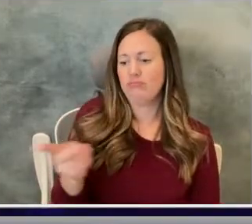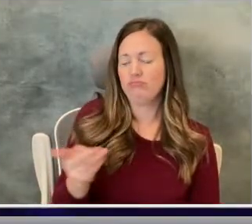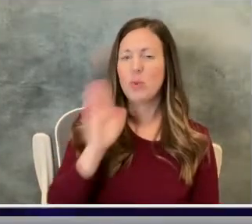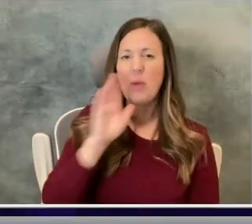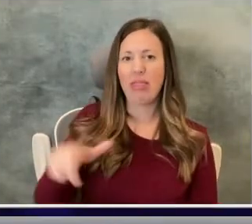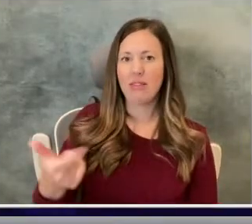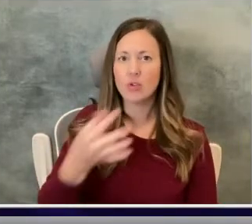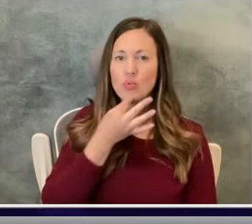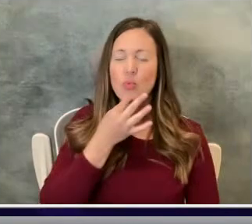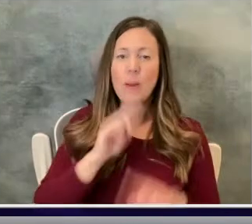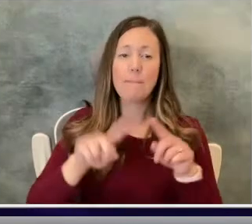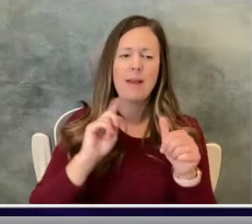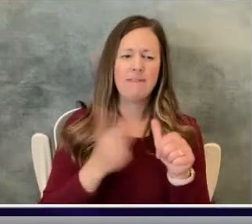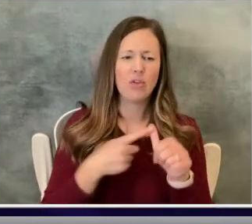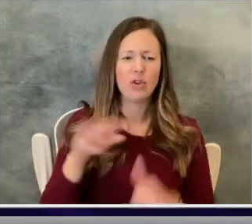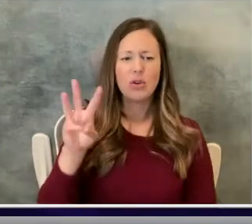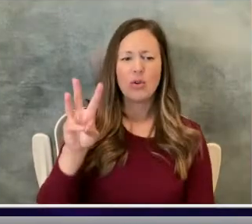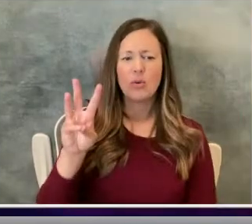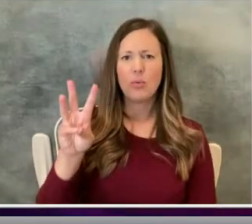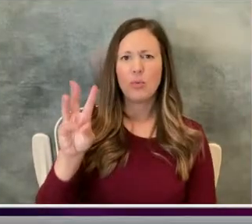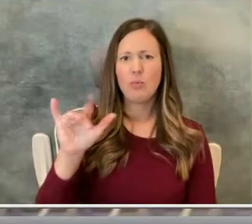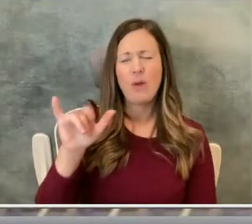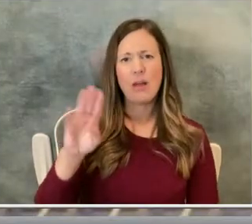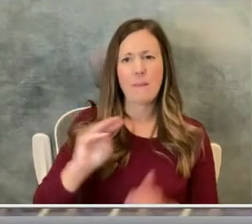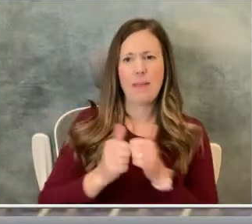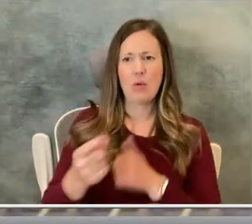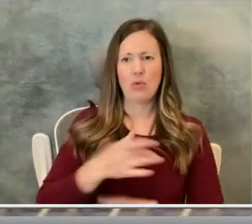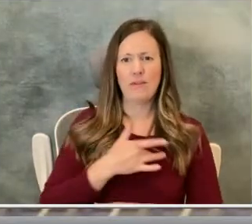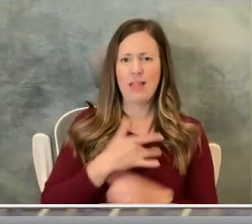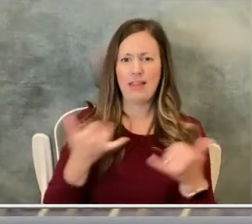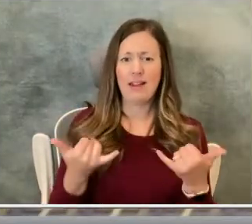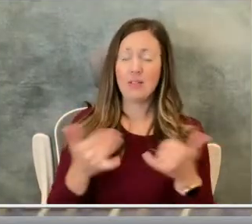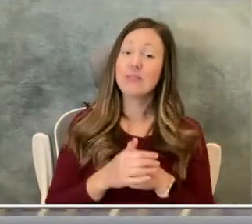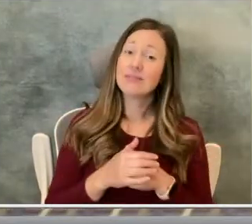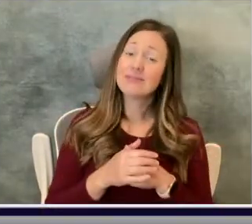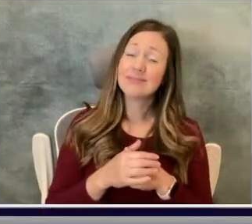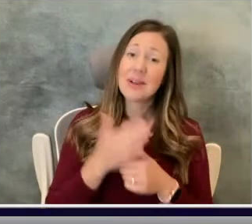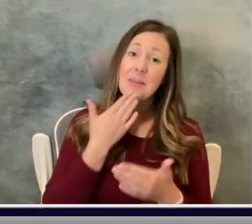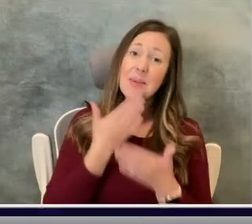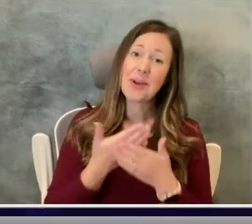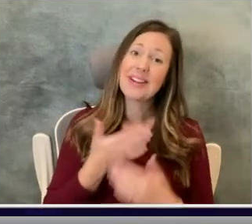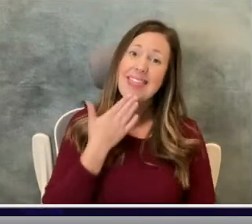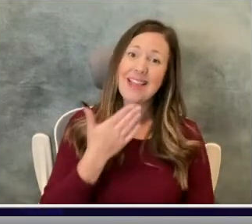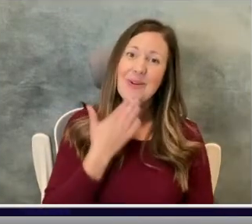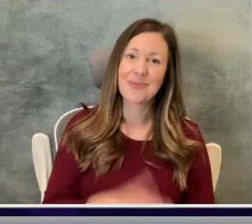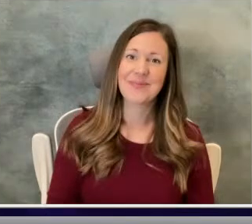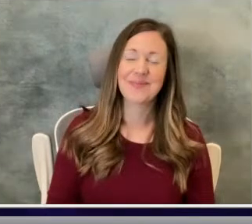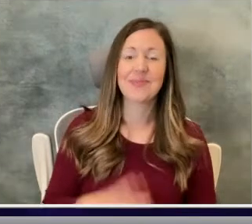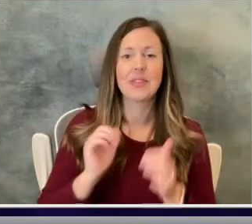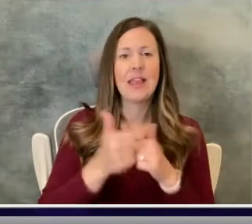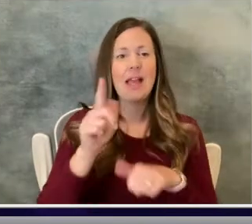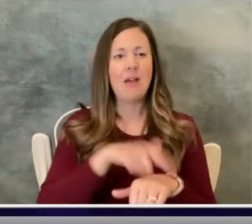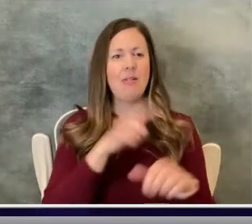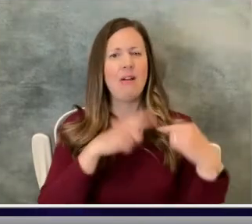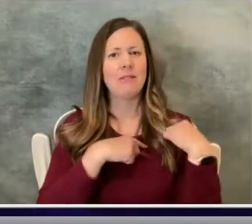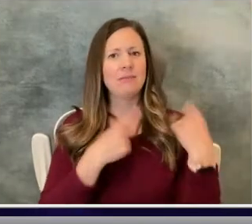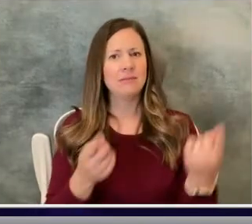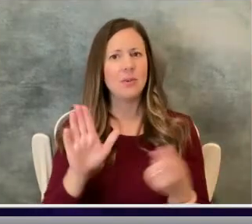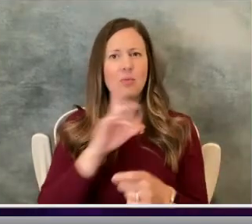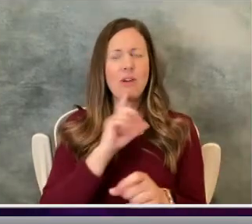William, how are you feeling now? I'm good, thank you. How long has it been since the actual transplant?